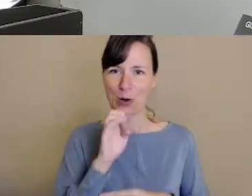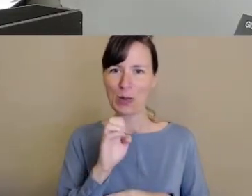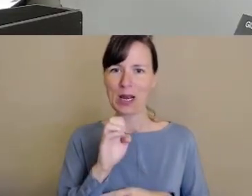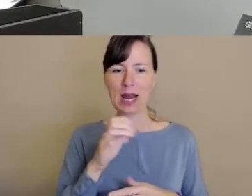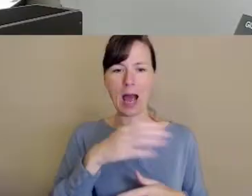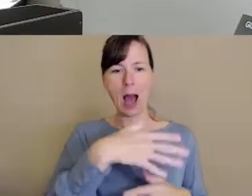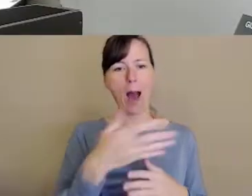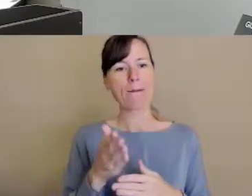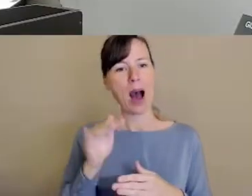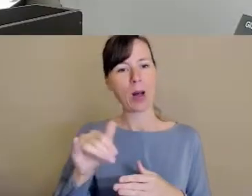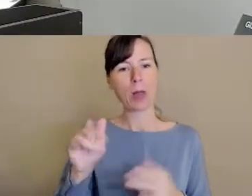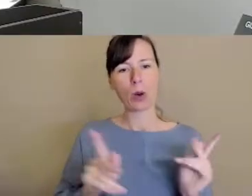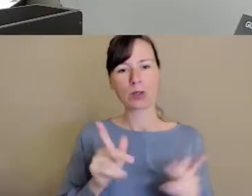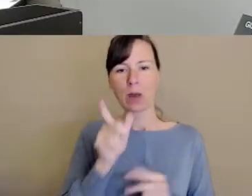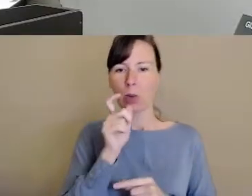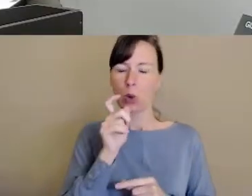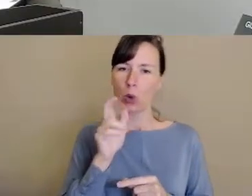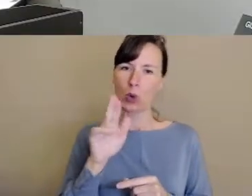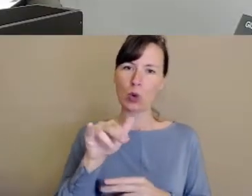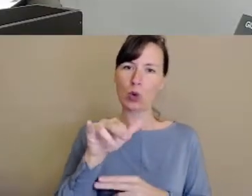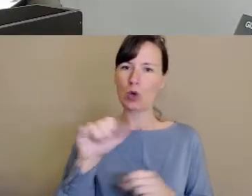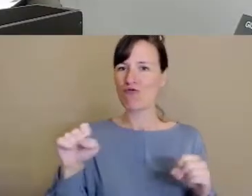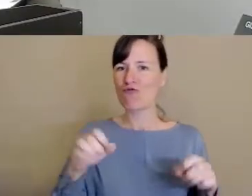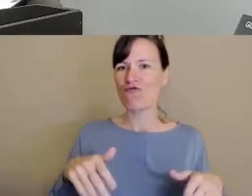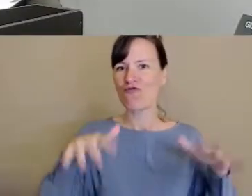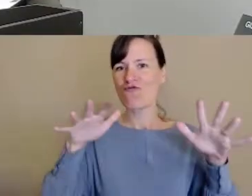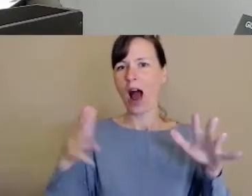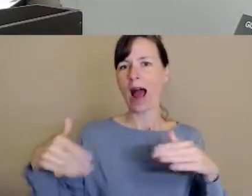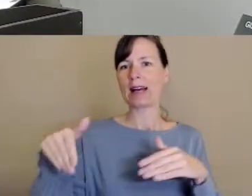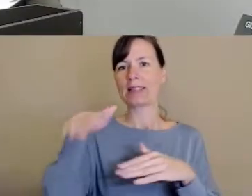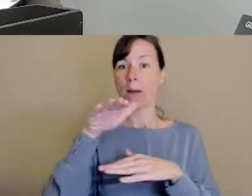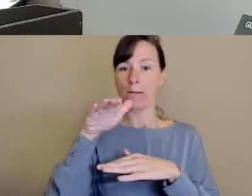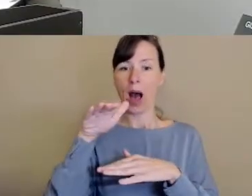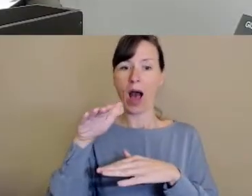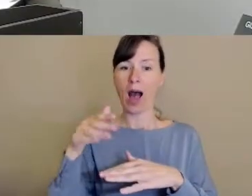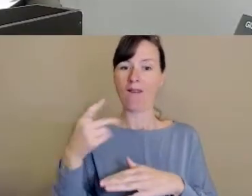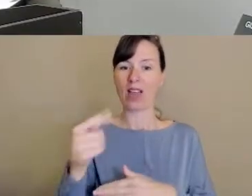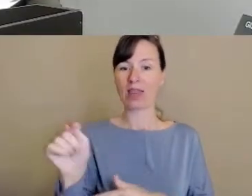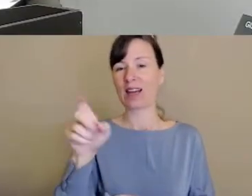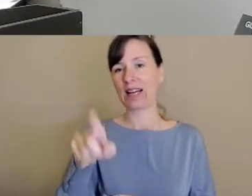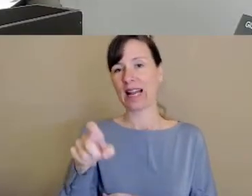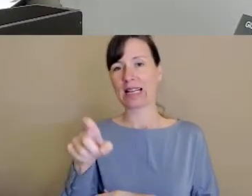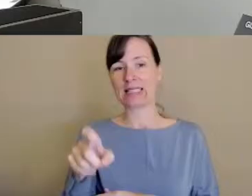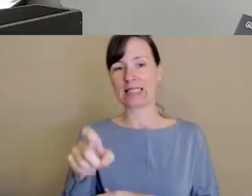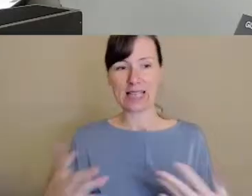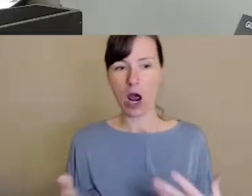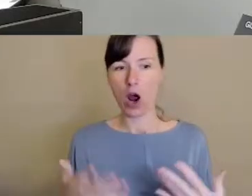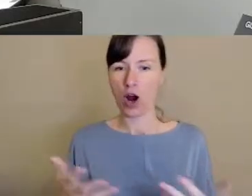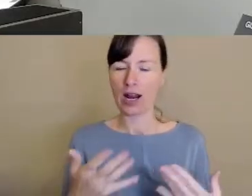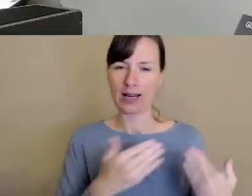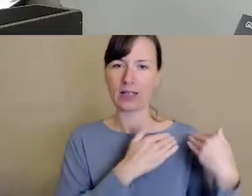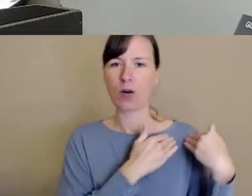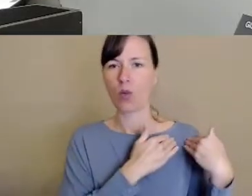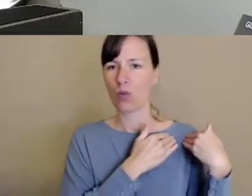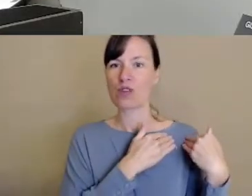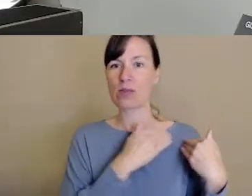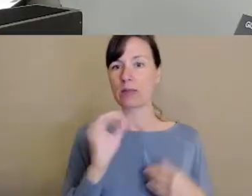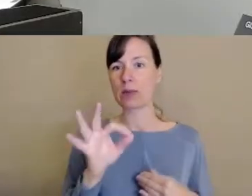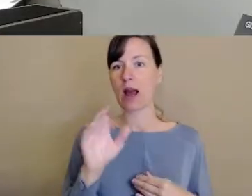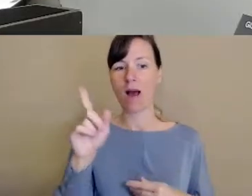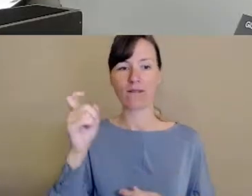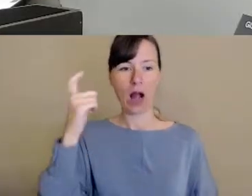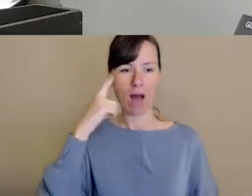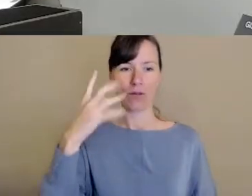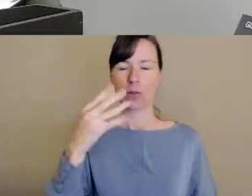necessary rudiments of governance and fiscal responsibility.